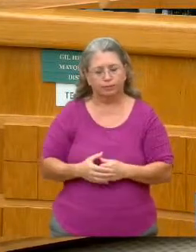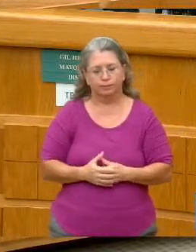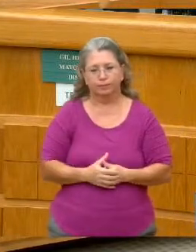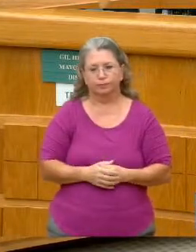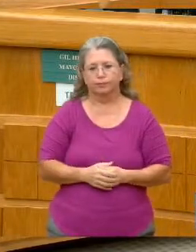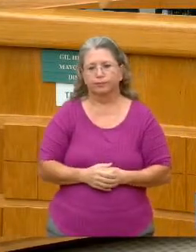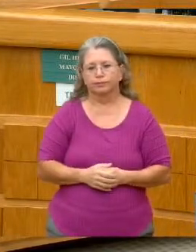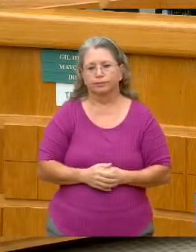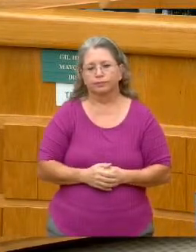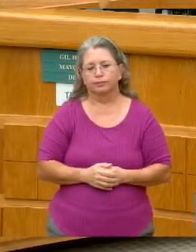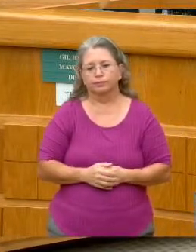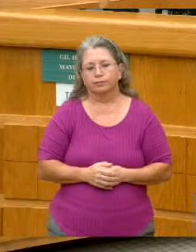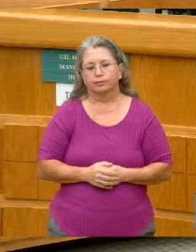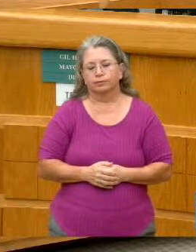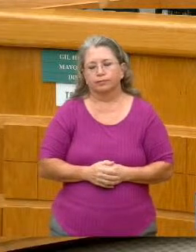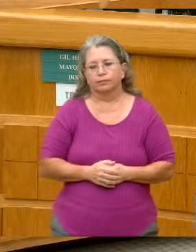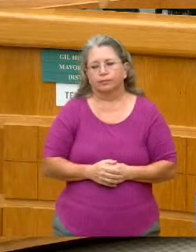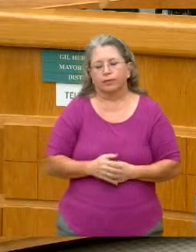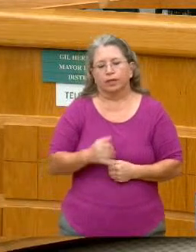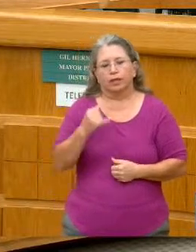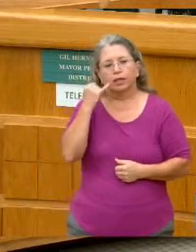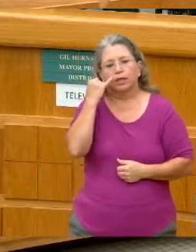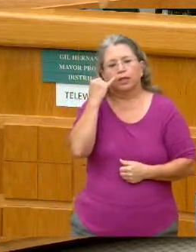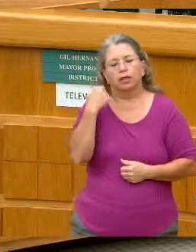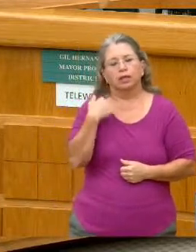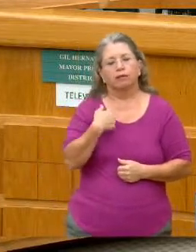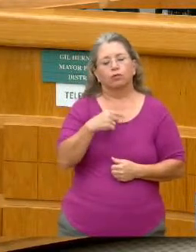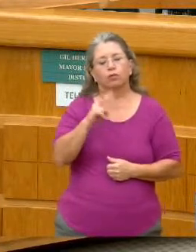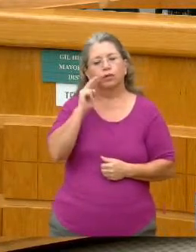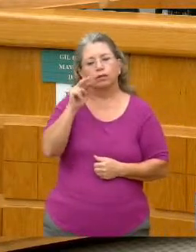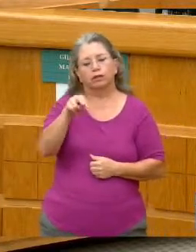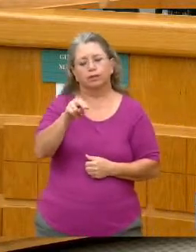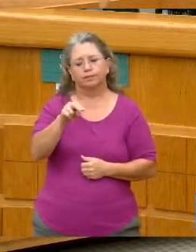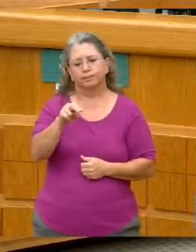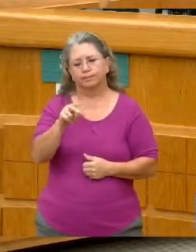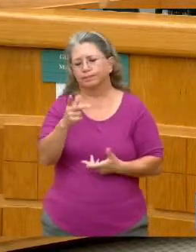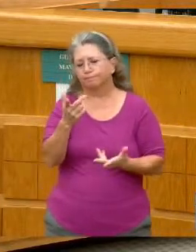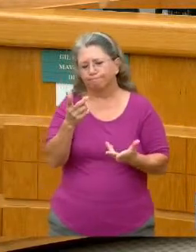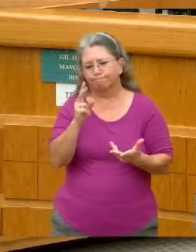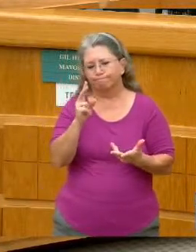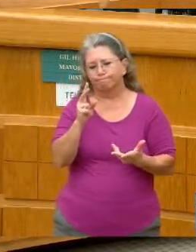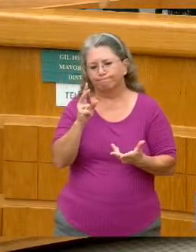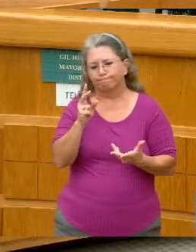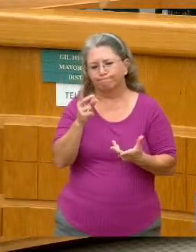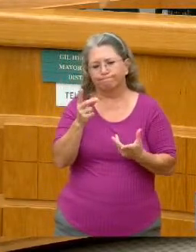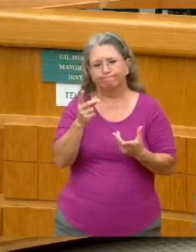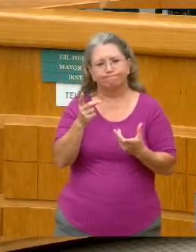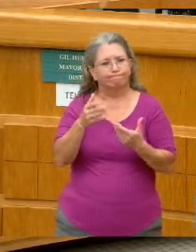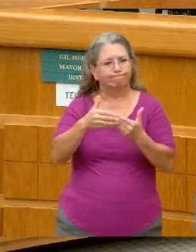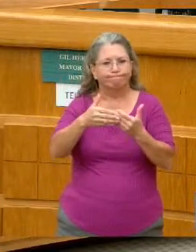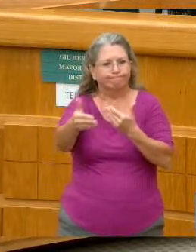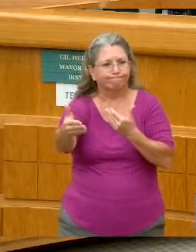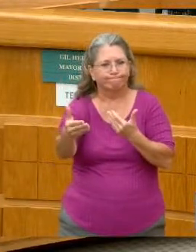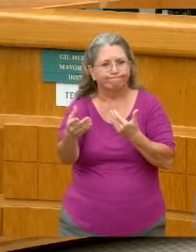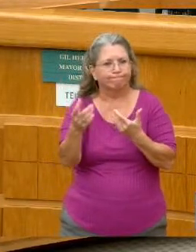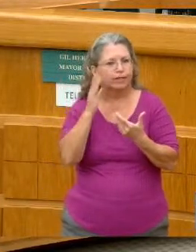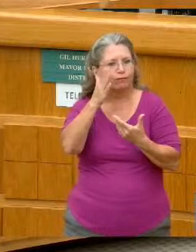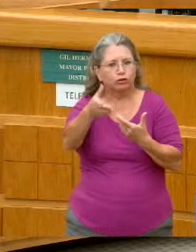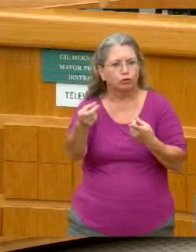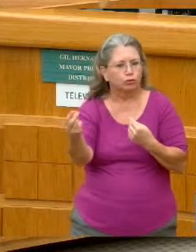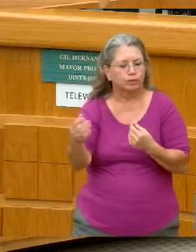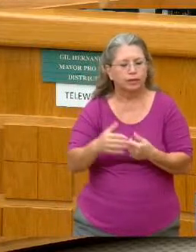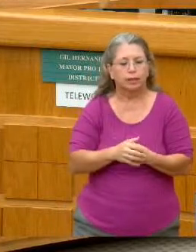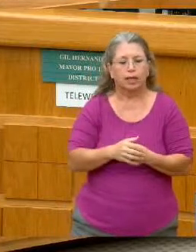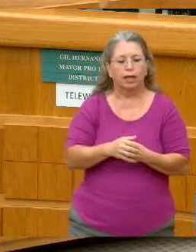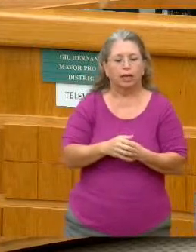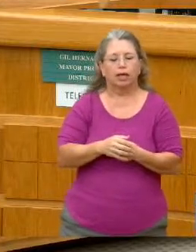If we look at the other direction, where are we going to? And I've seen some national articles this week saying that we're traveling too much, not just in the